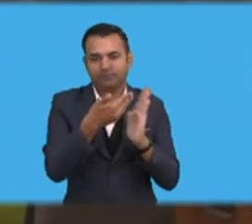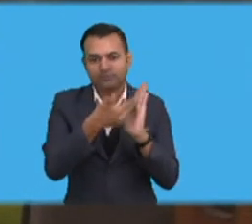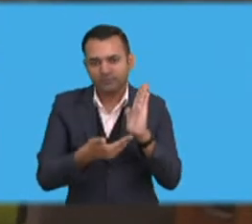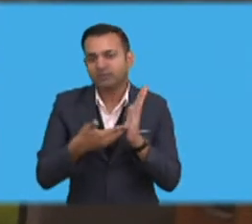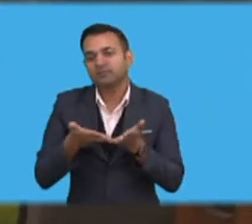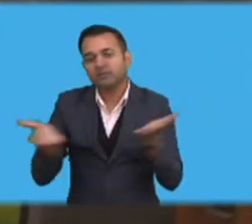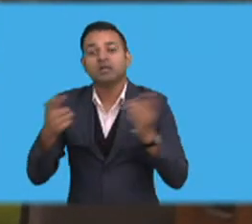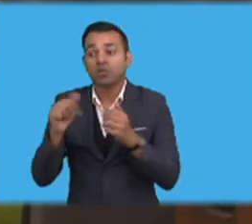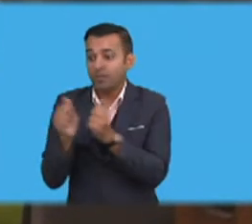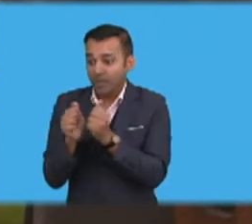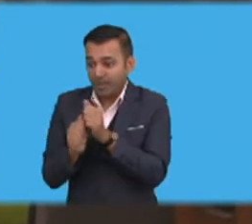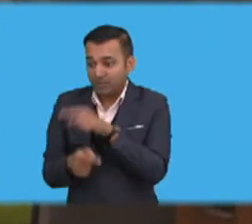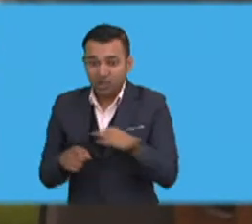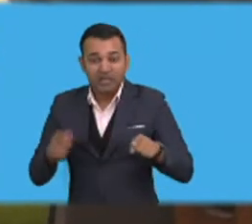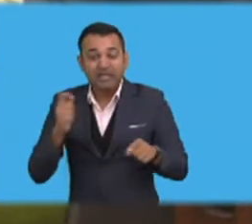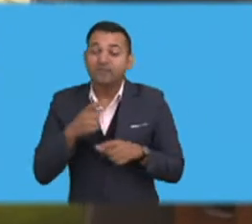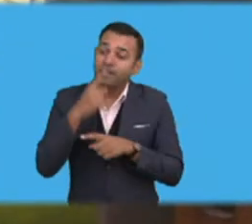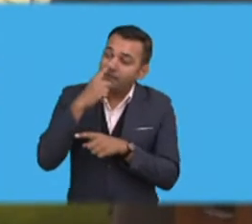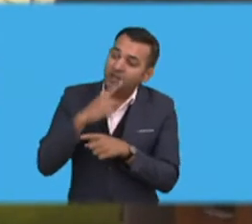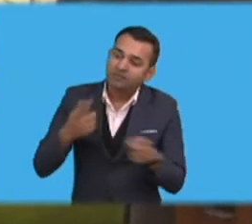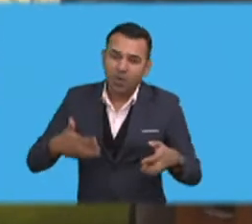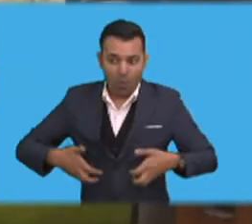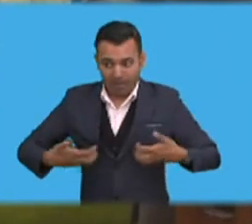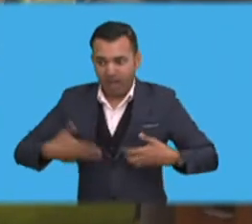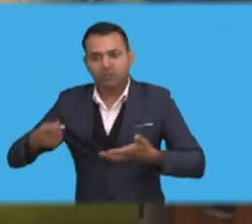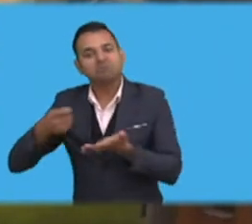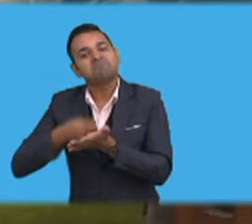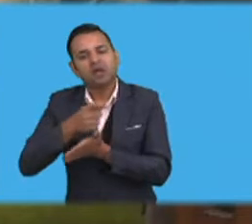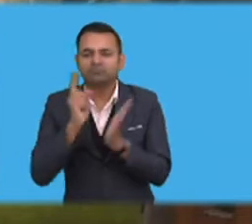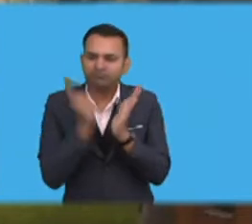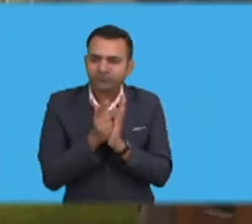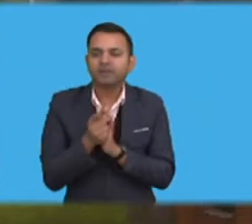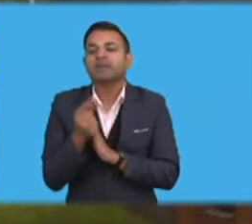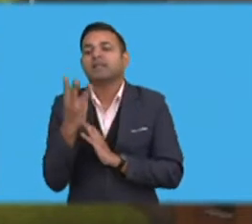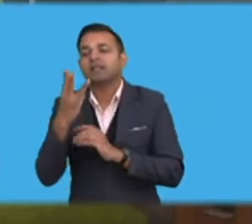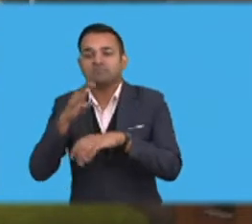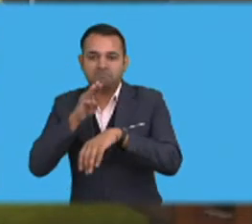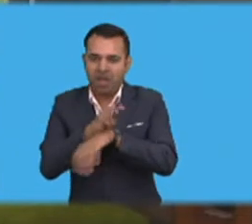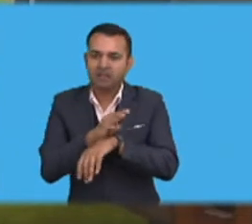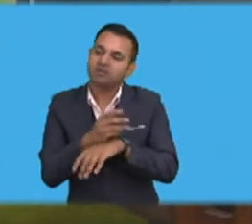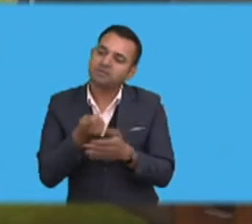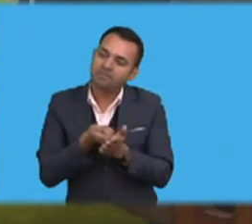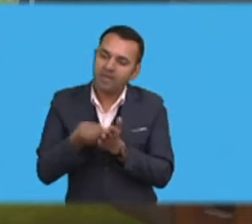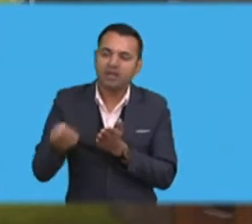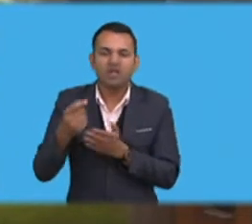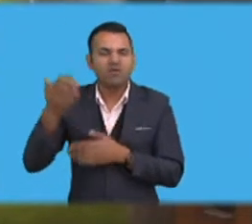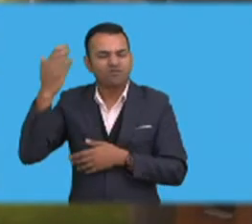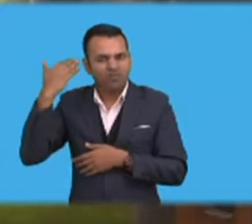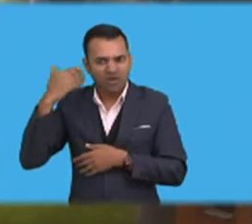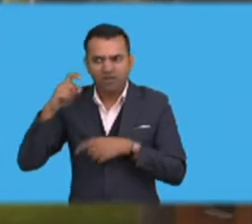compensation claims are expected to be processed and paid within 3 months of receipt. Previously to languish in the courts for